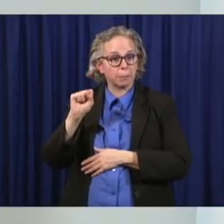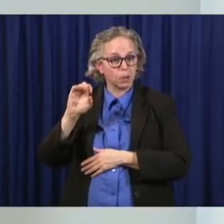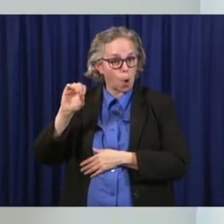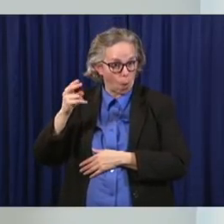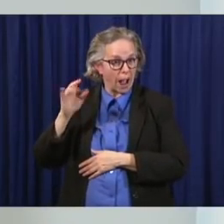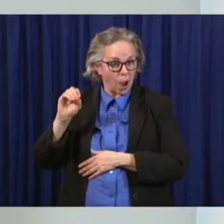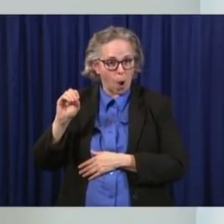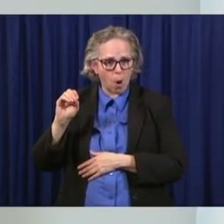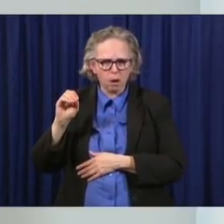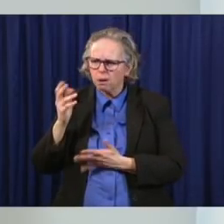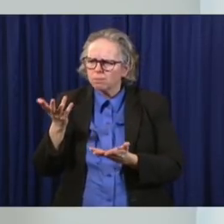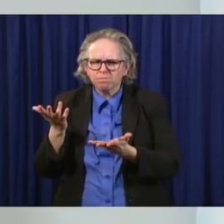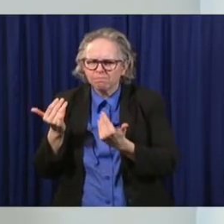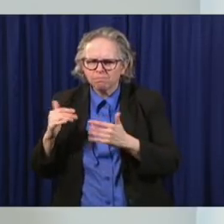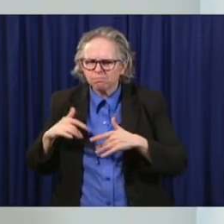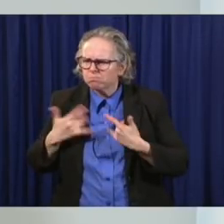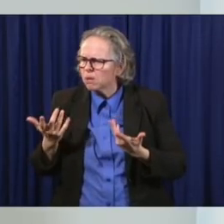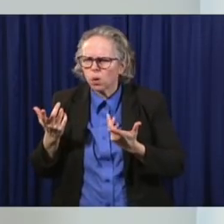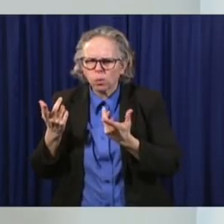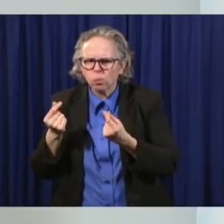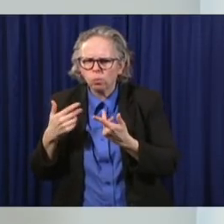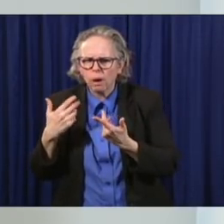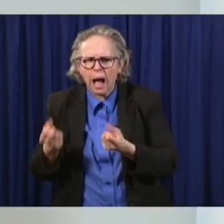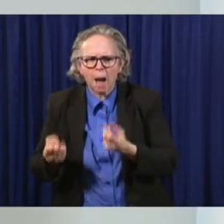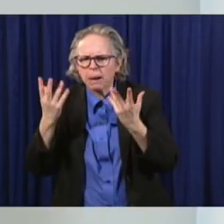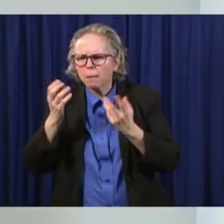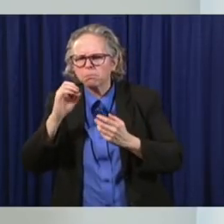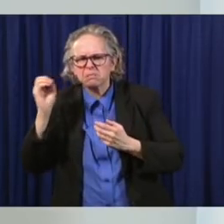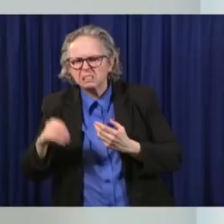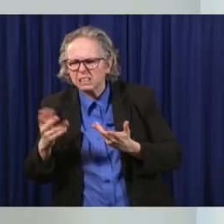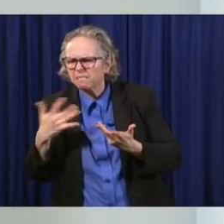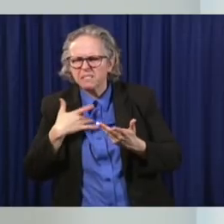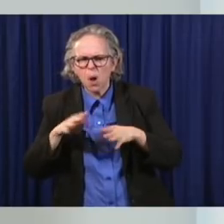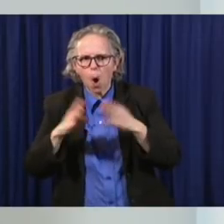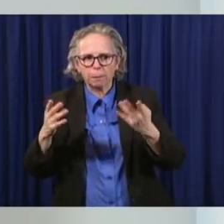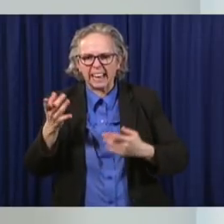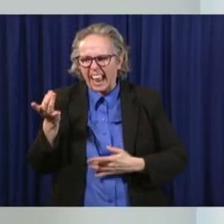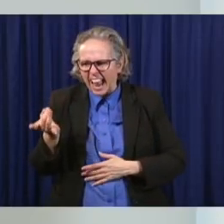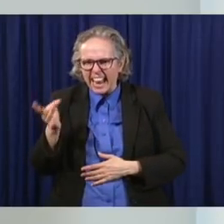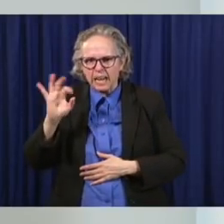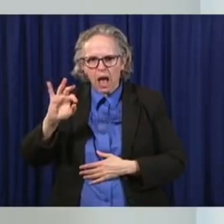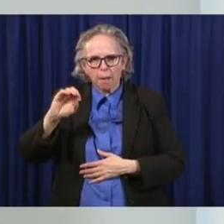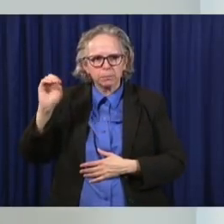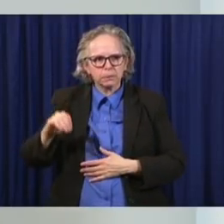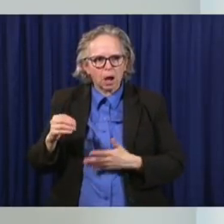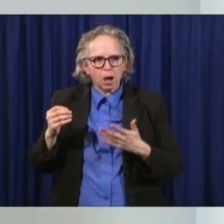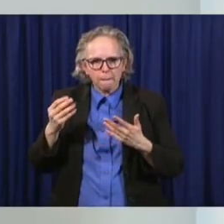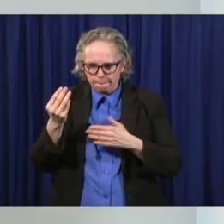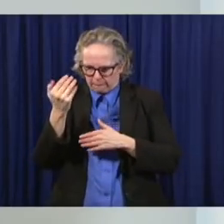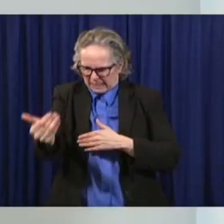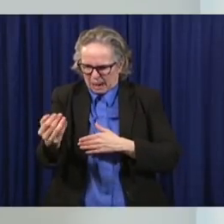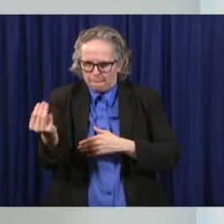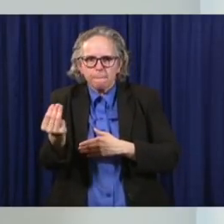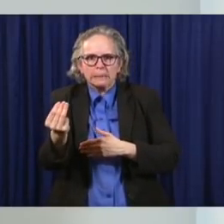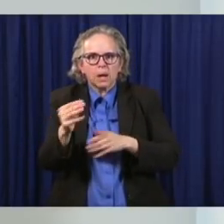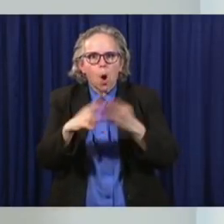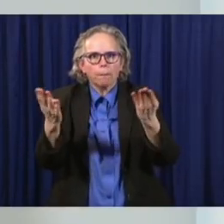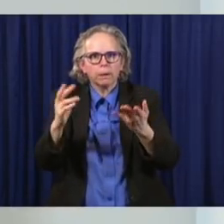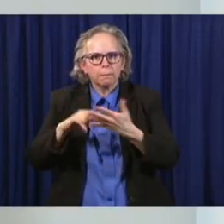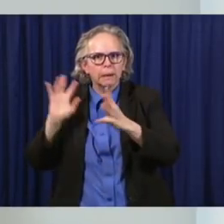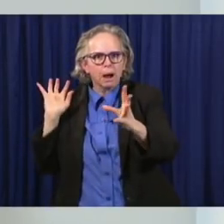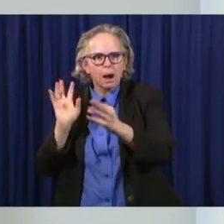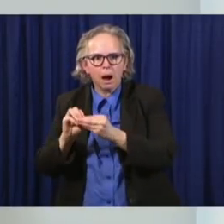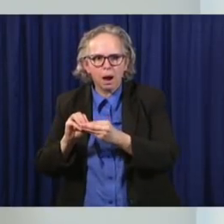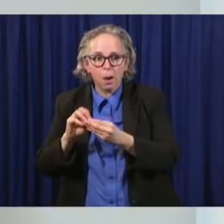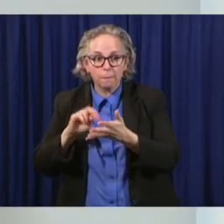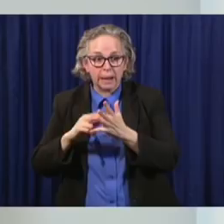economy? And they said 89% of the economy will be open in Ohio on Monday. And once we add in personal care and the 50%